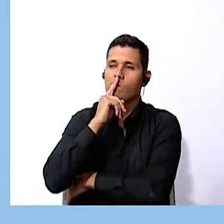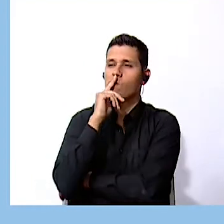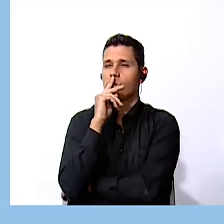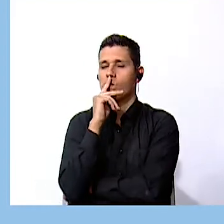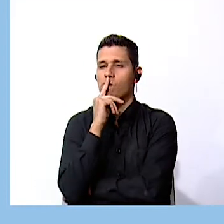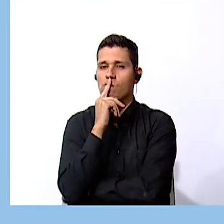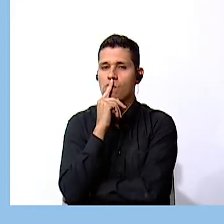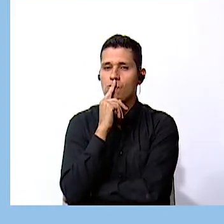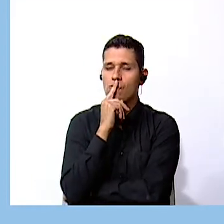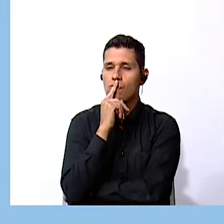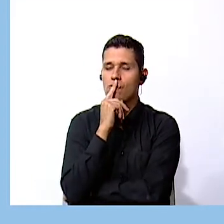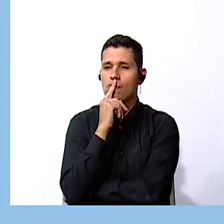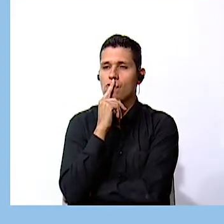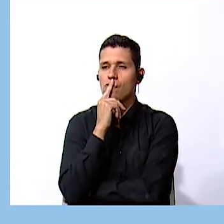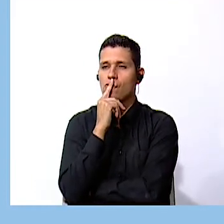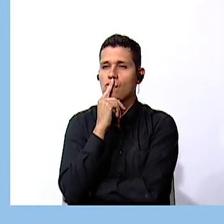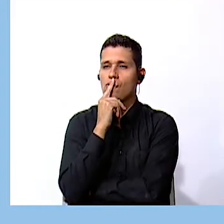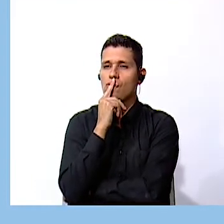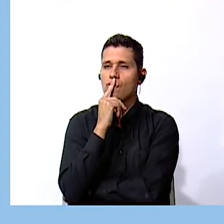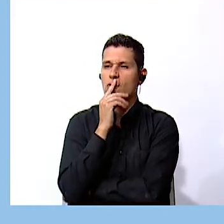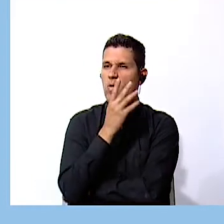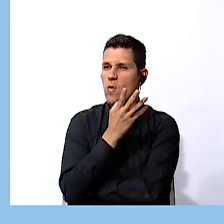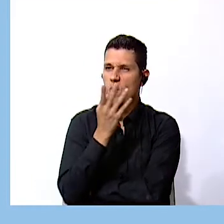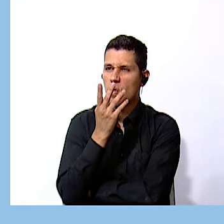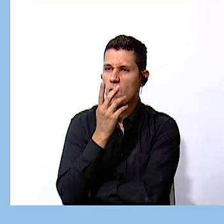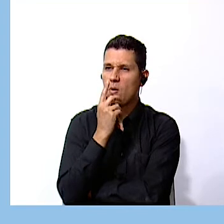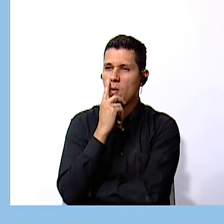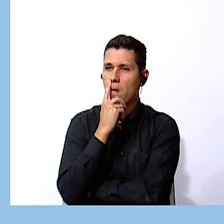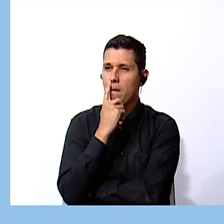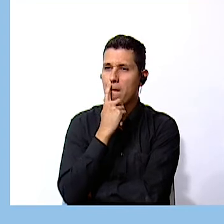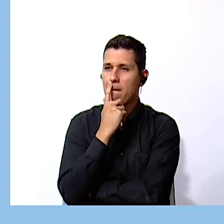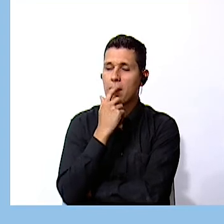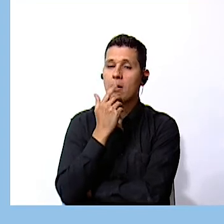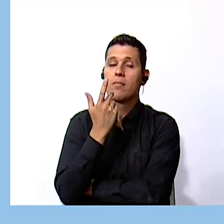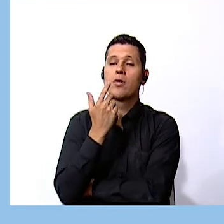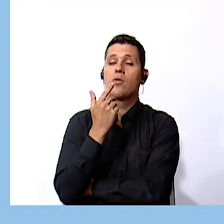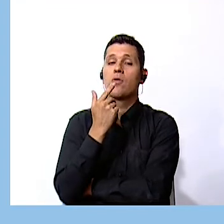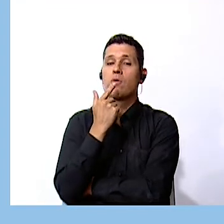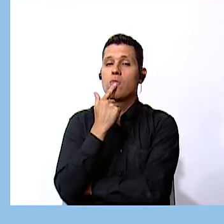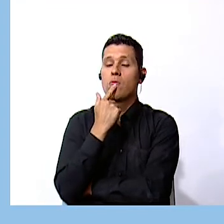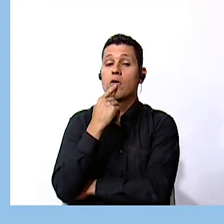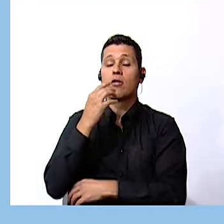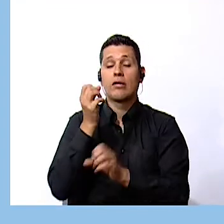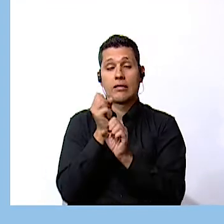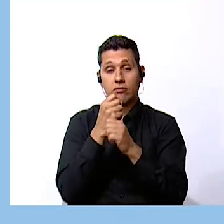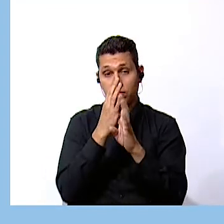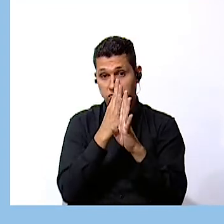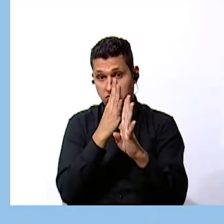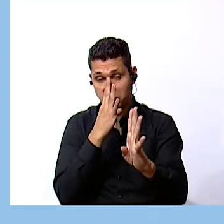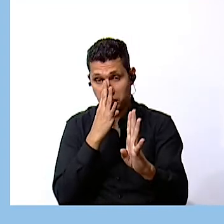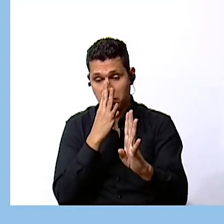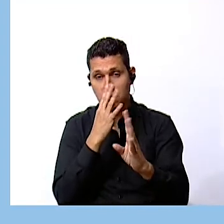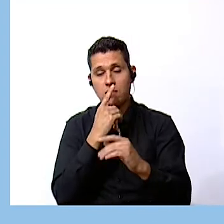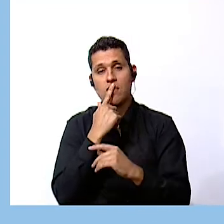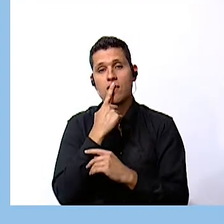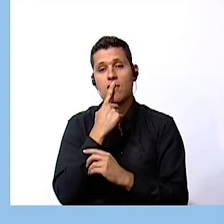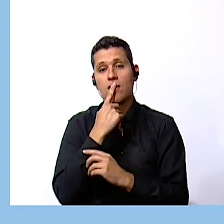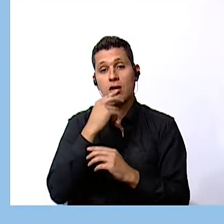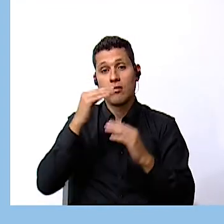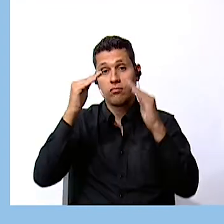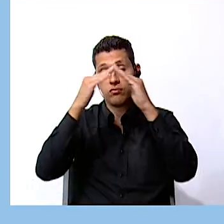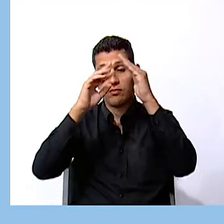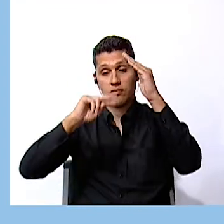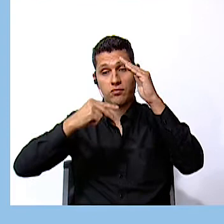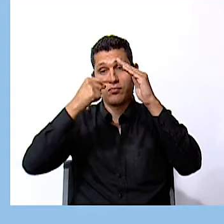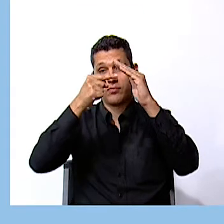Come down, okay? And get in line and go to the second floor. Okay,